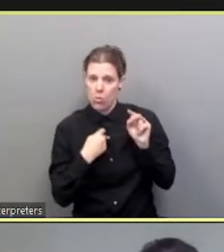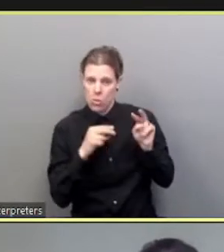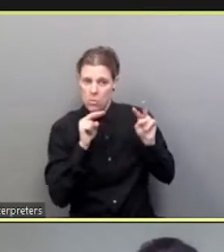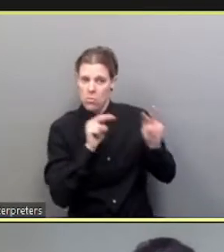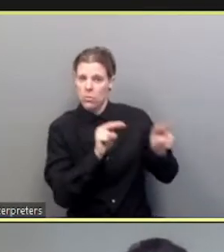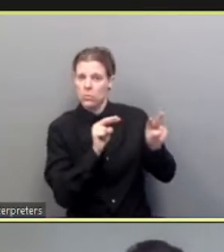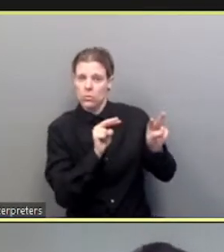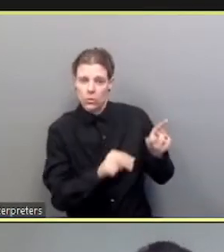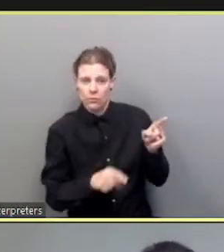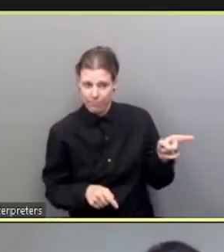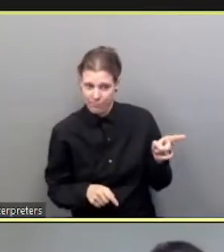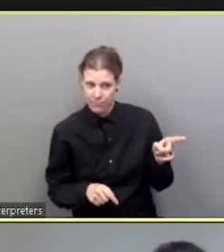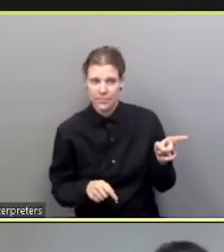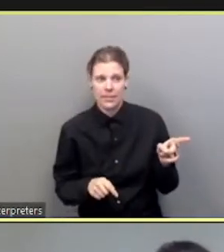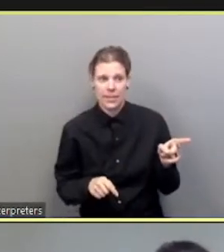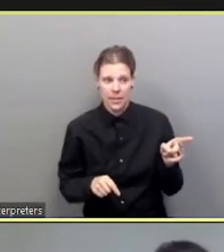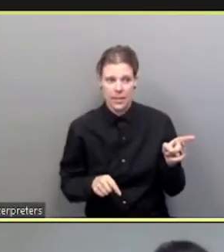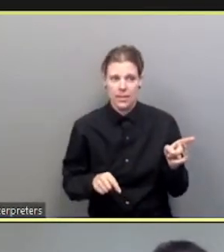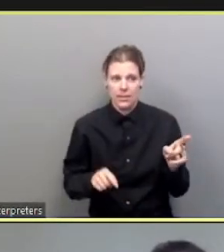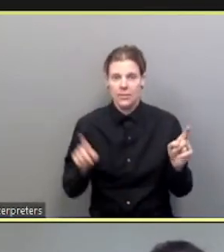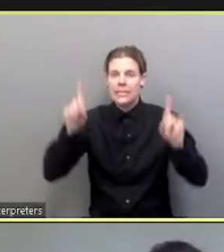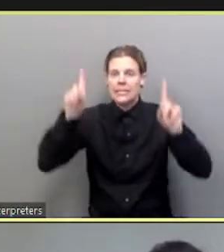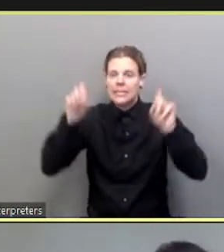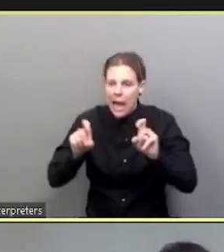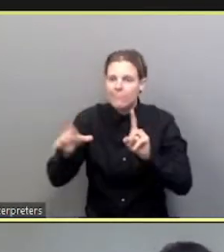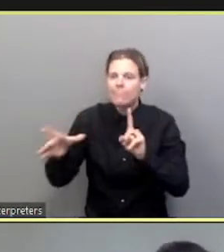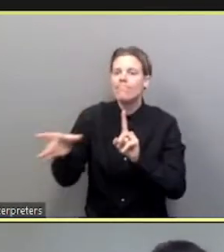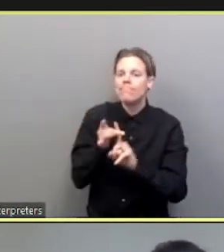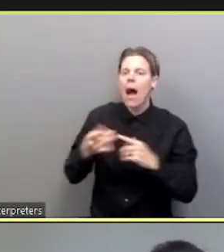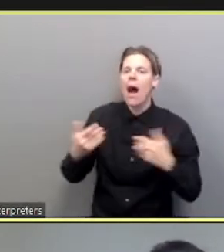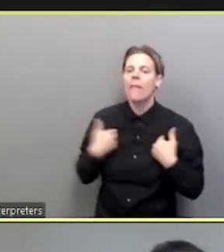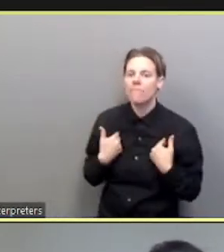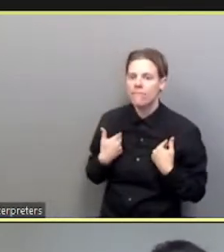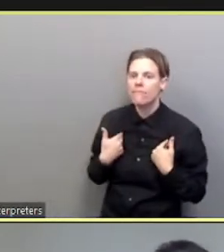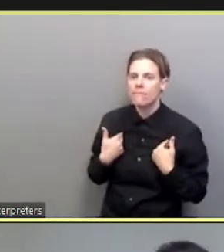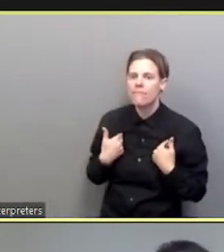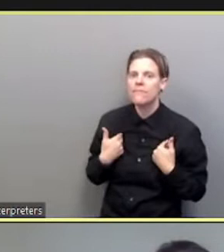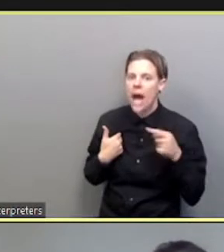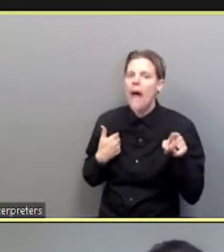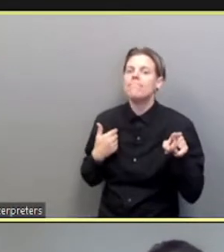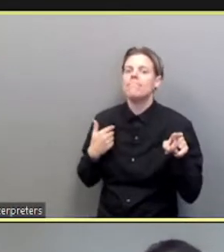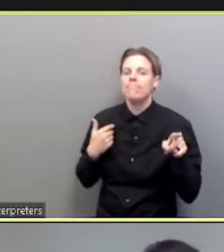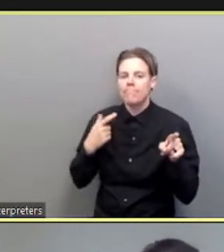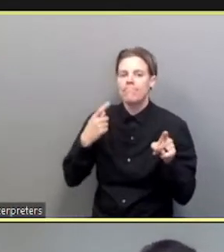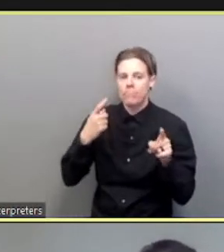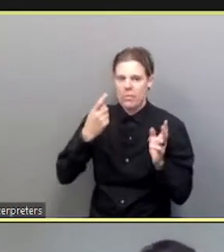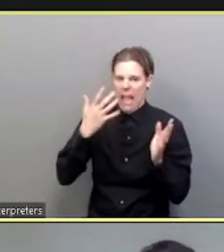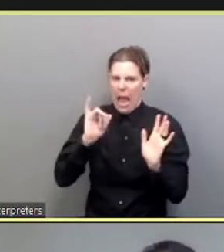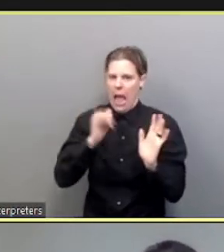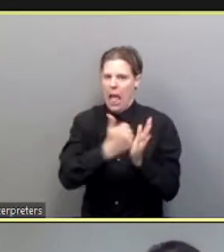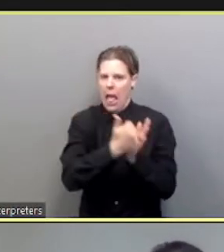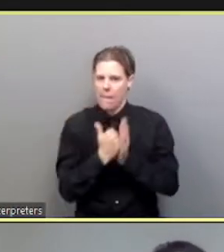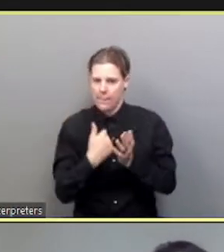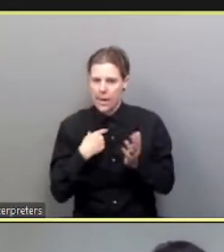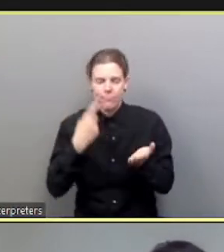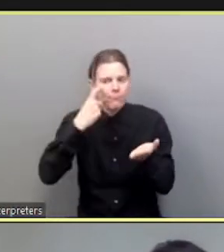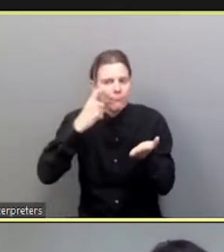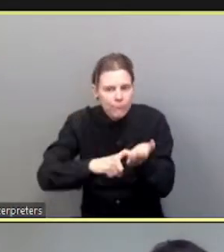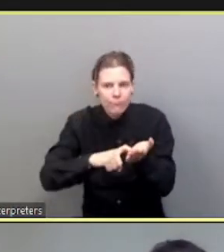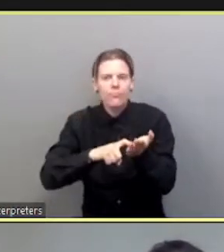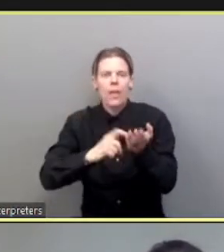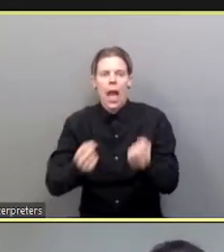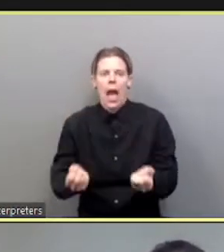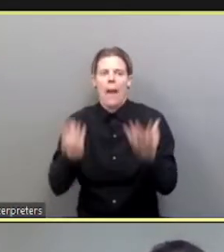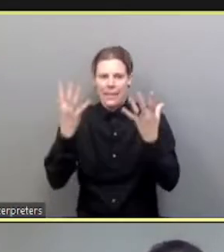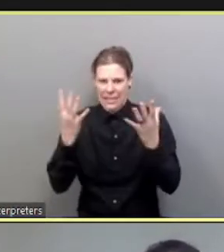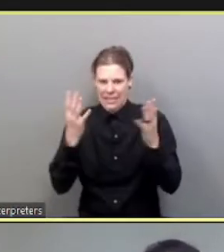test positivity. And we've rolled this into what we call a 7-day rolling average, and this is plotted